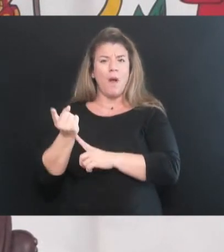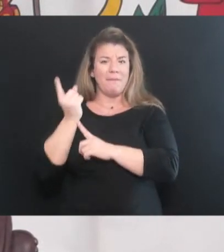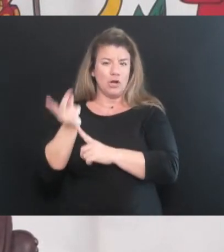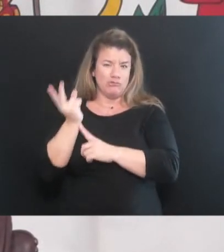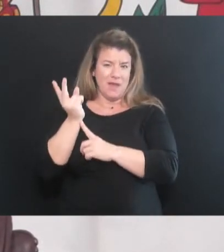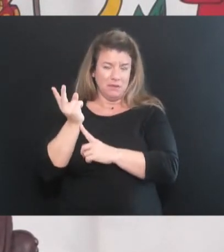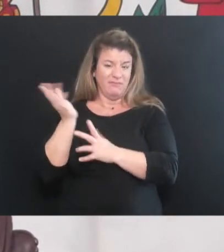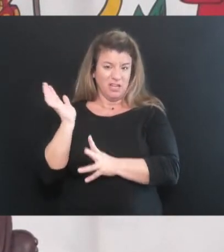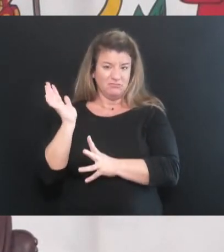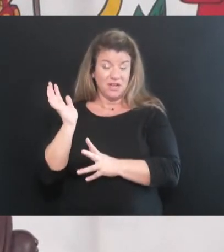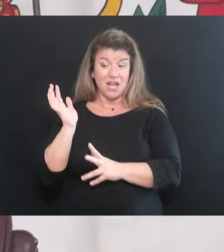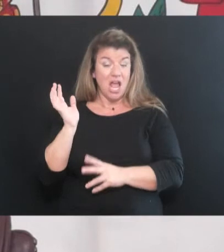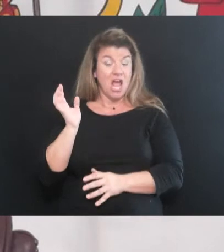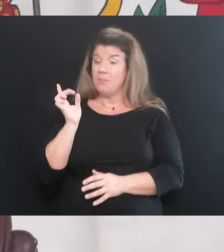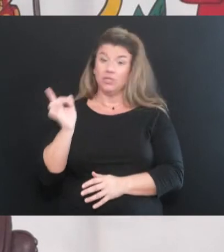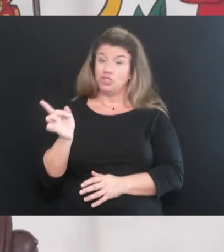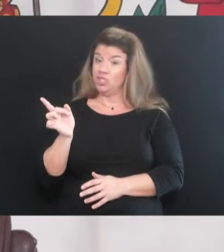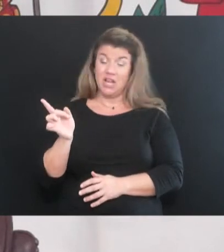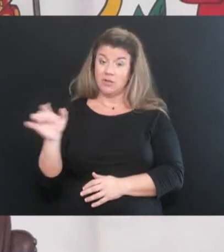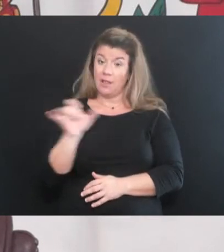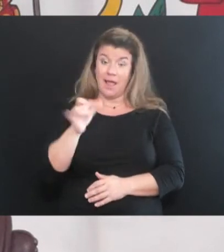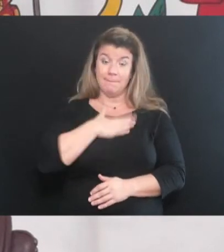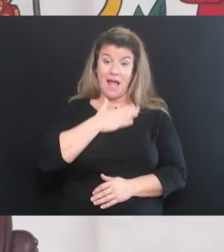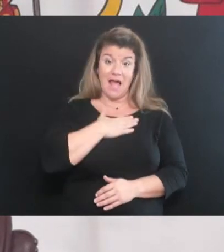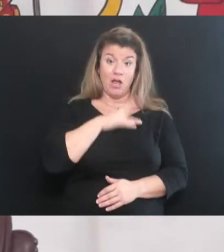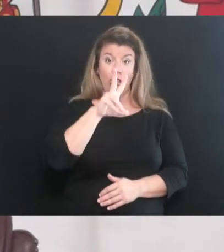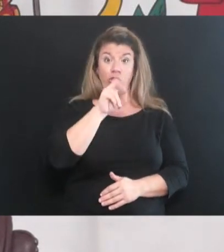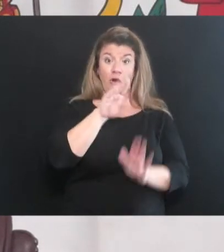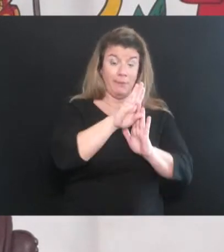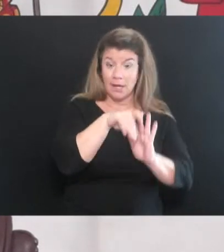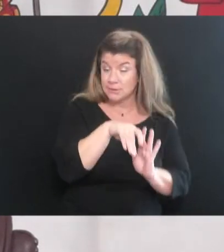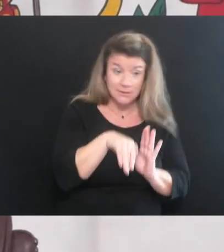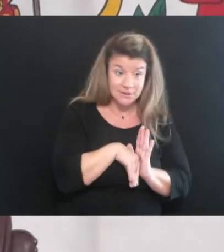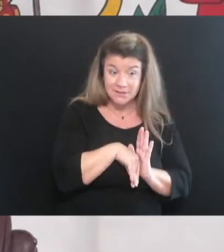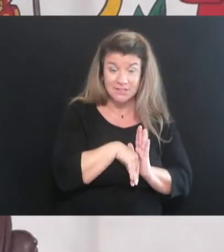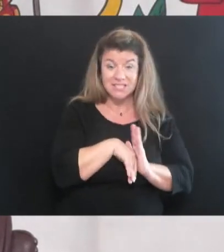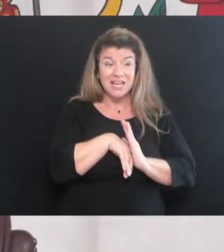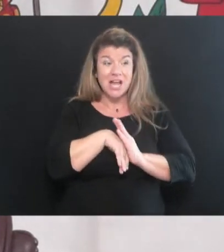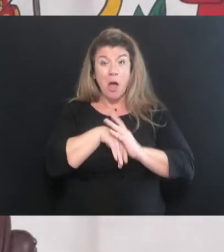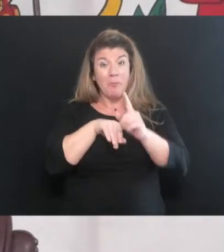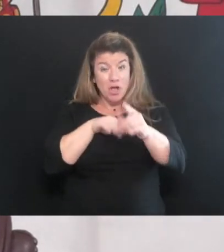two, but she wasn't in it like I was caught in it and everything. But you